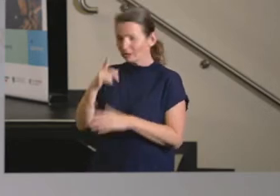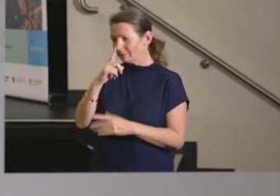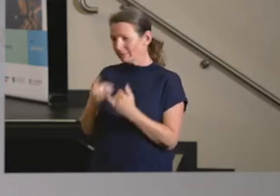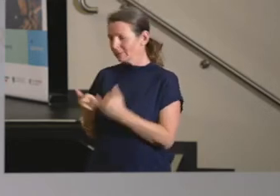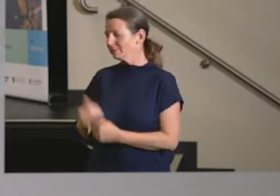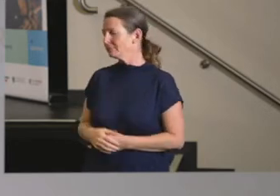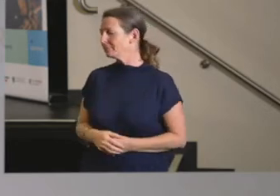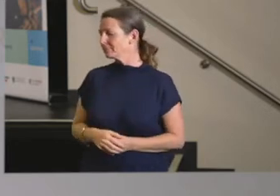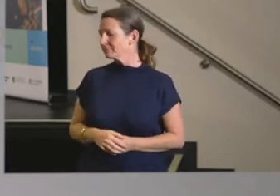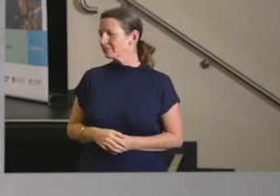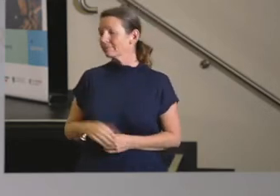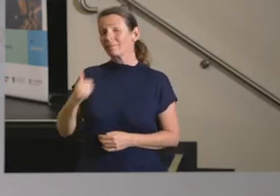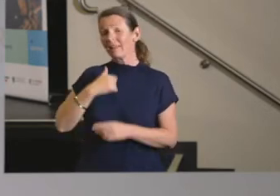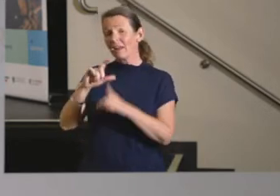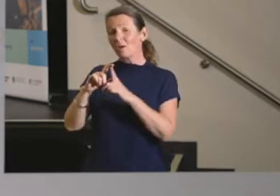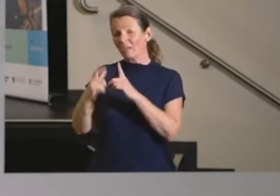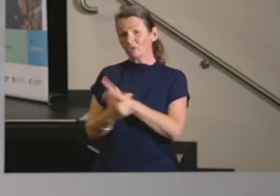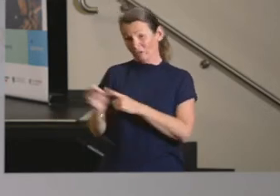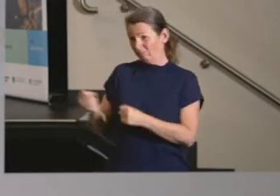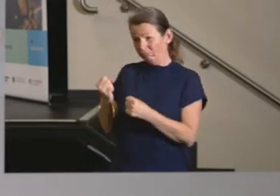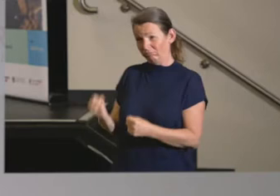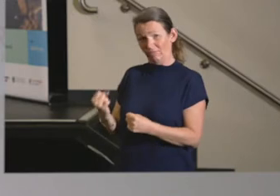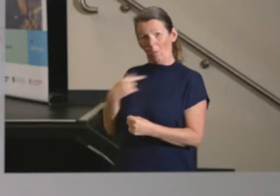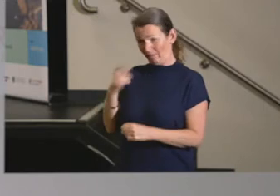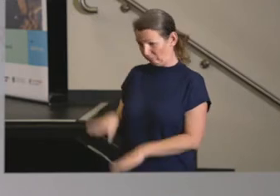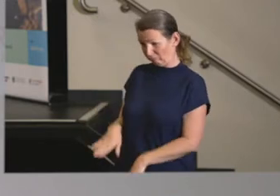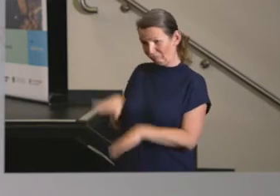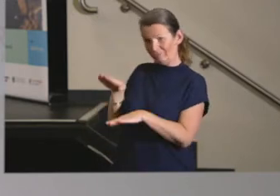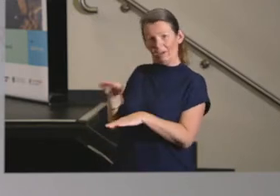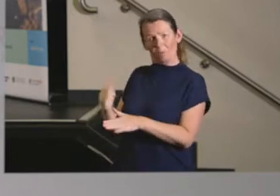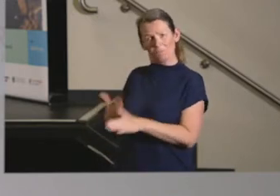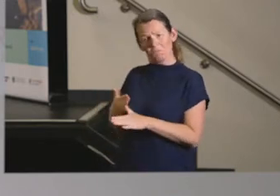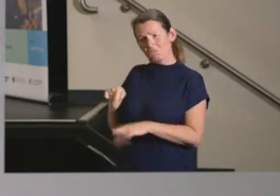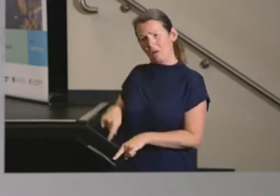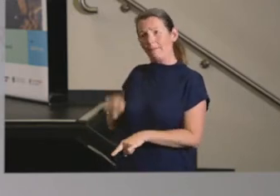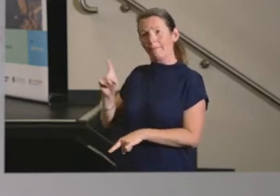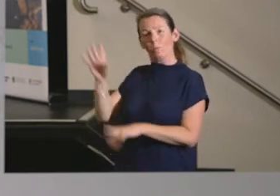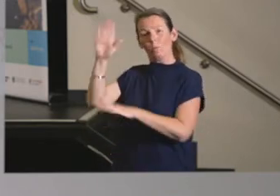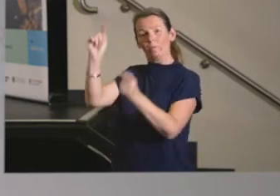culture, ensuring that it's a very big part of who we are, because when you're threatened by losing this to climate change,